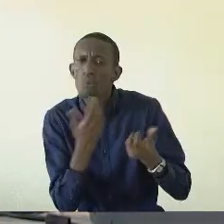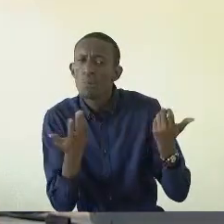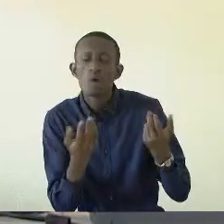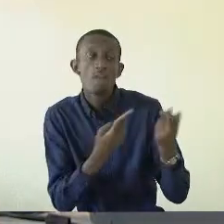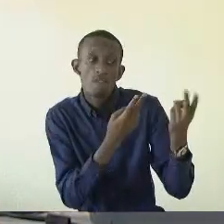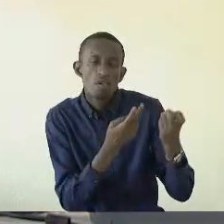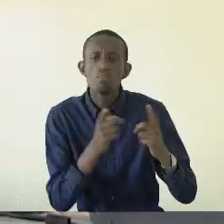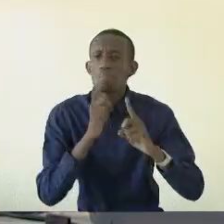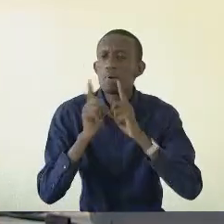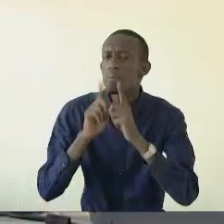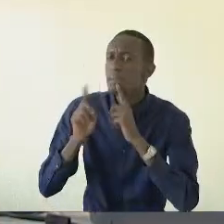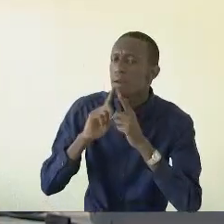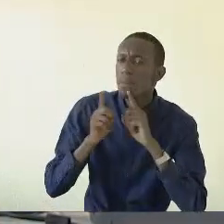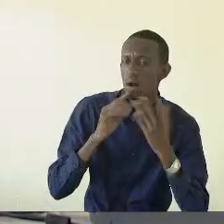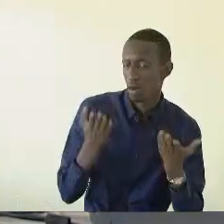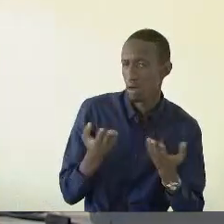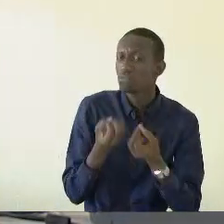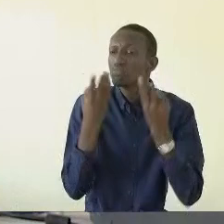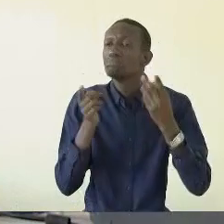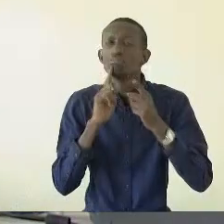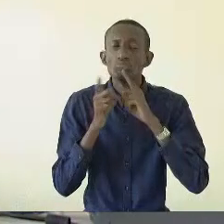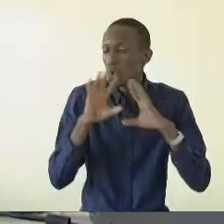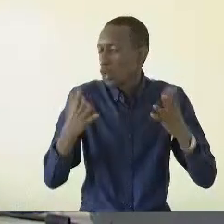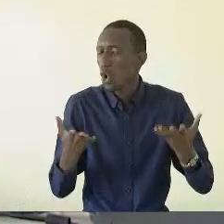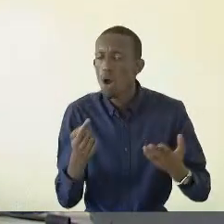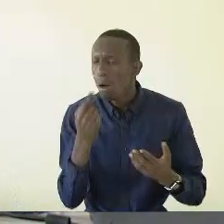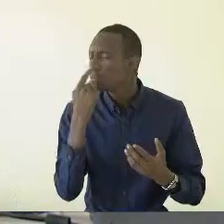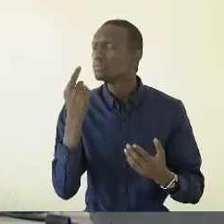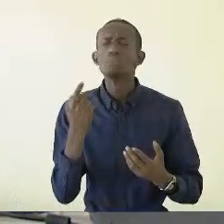of petals, by the scent or the smell of flowers,